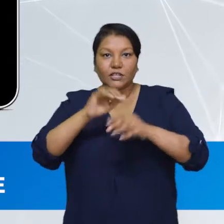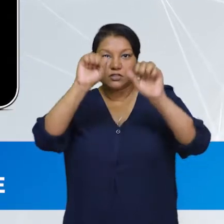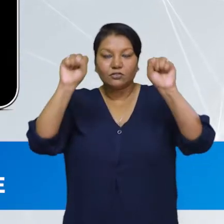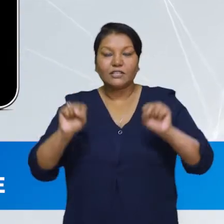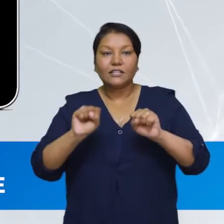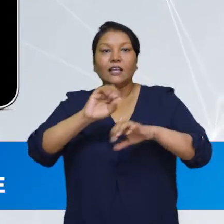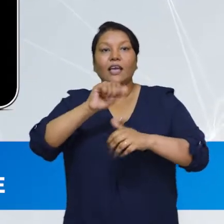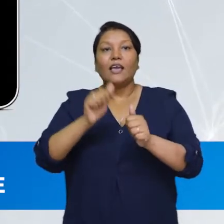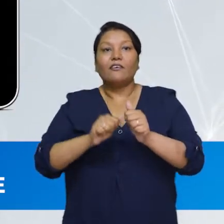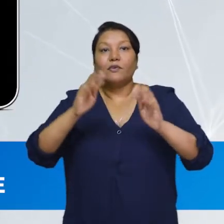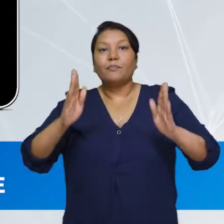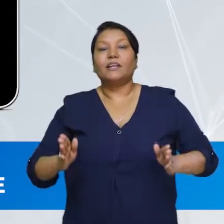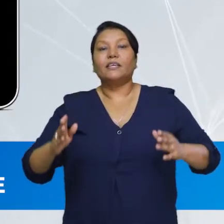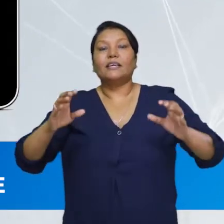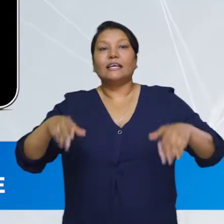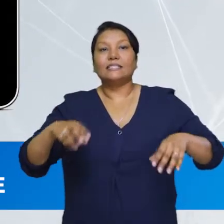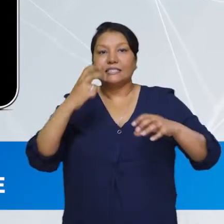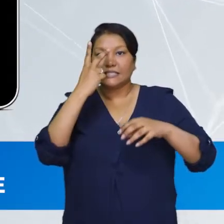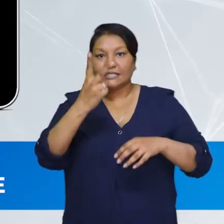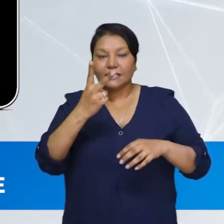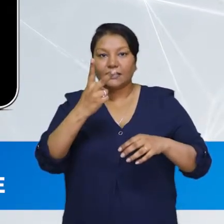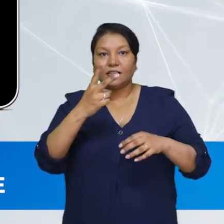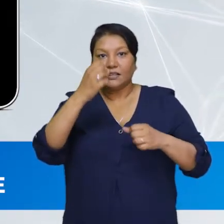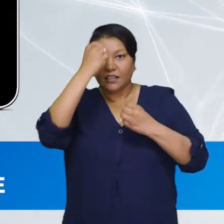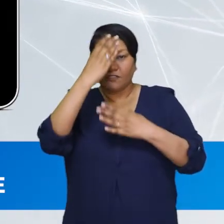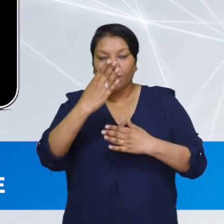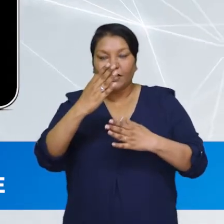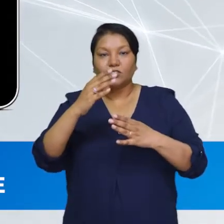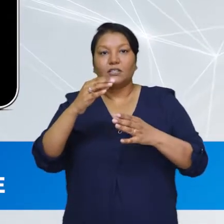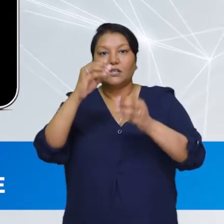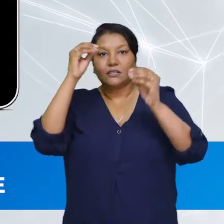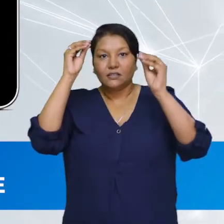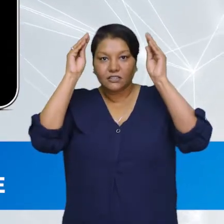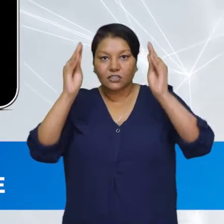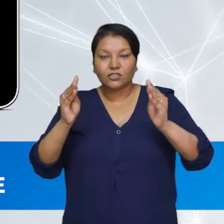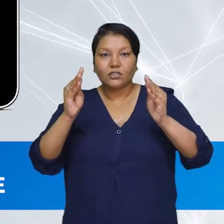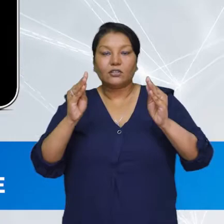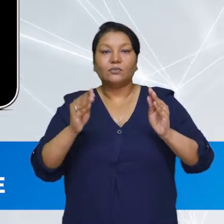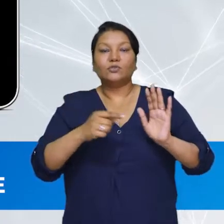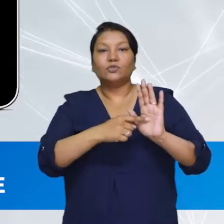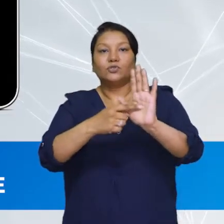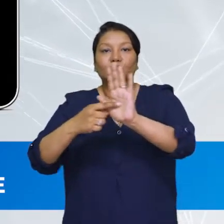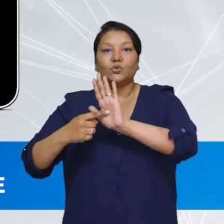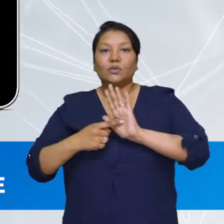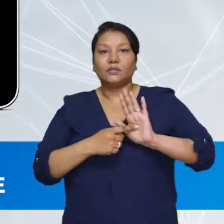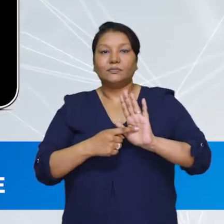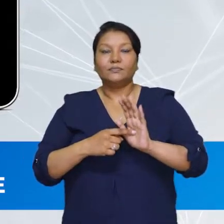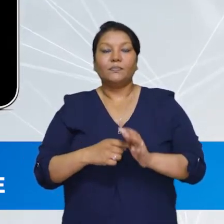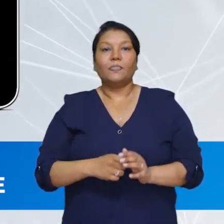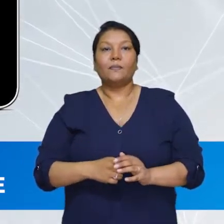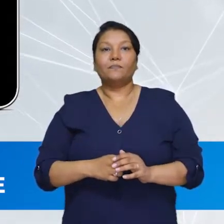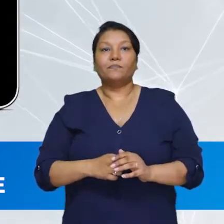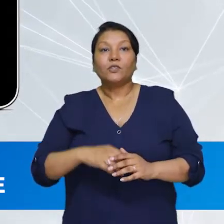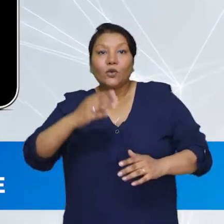When used, all participants will view the specific window that is being shared on the